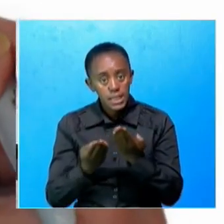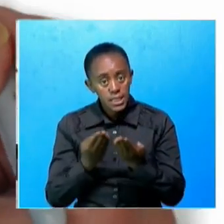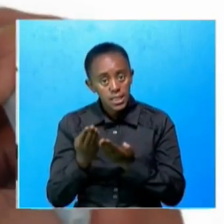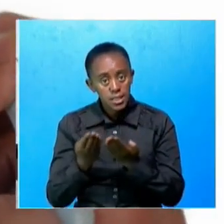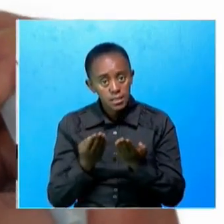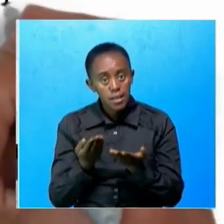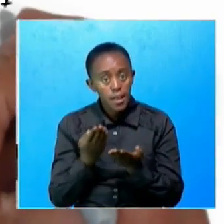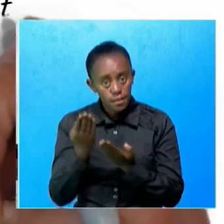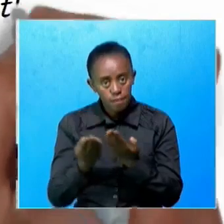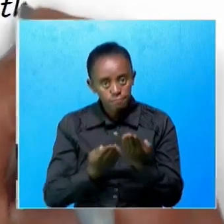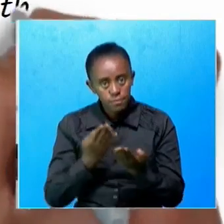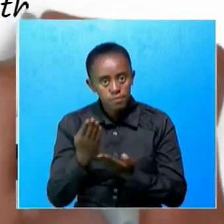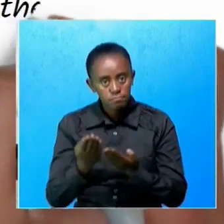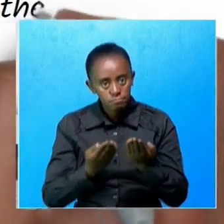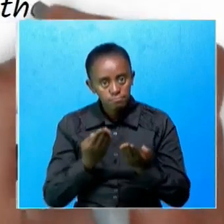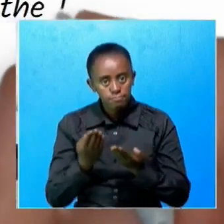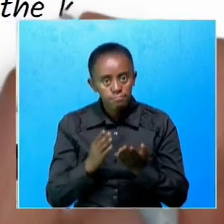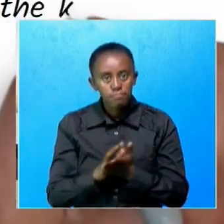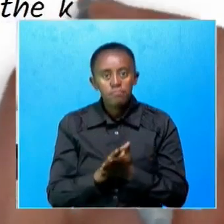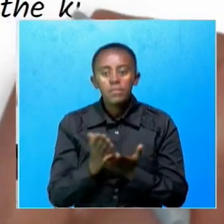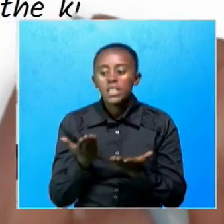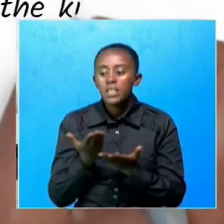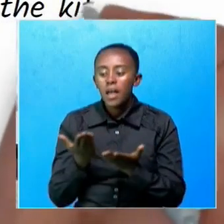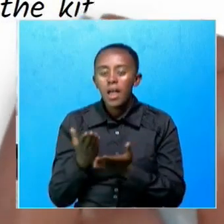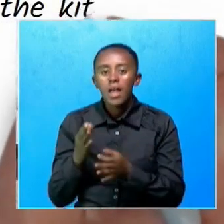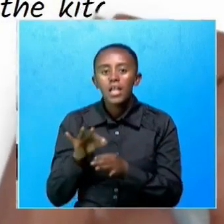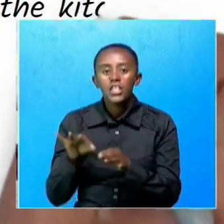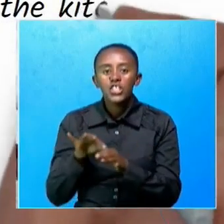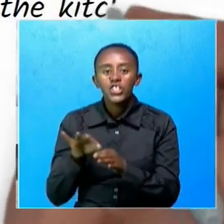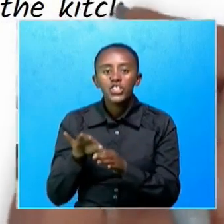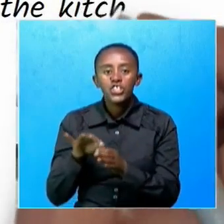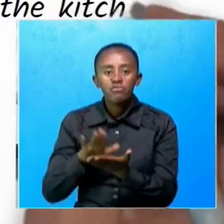in the kitchen.